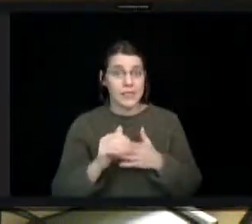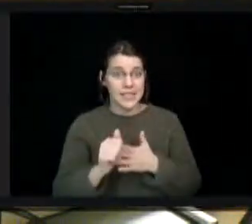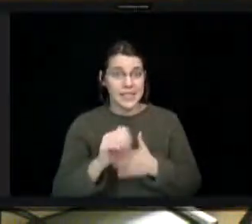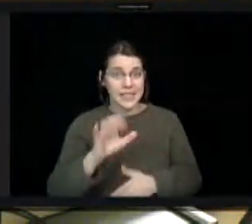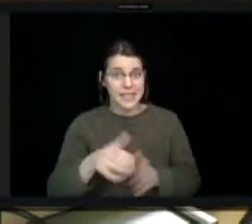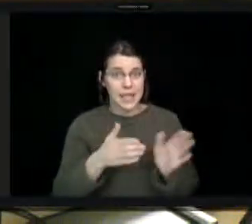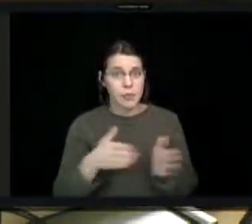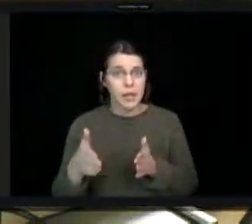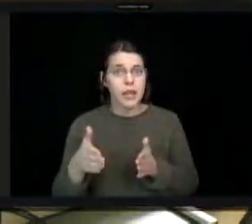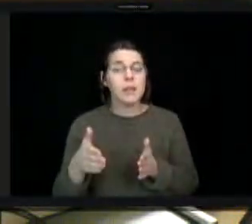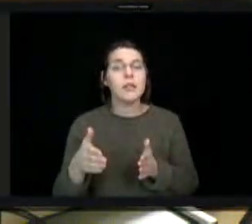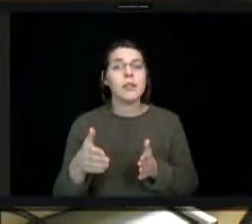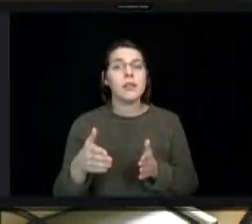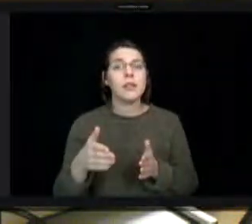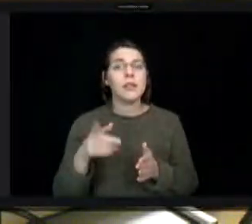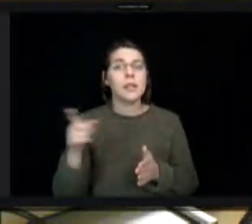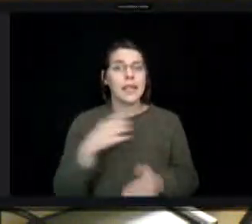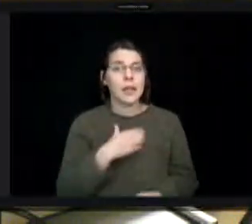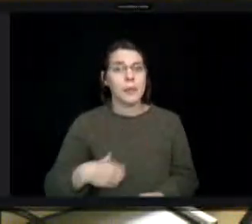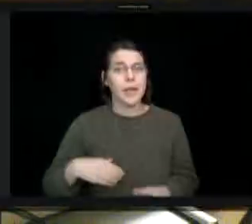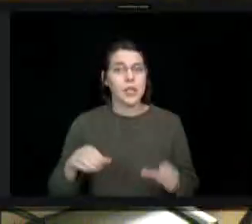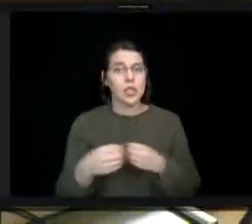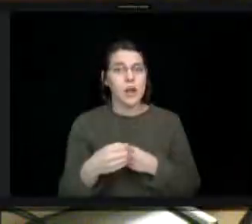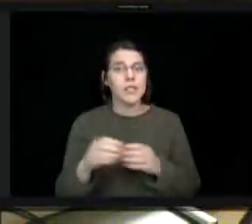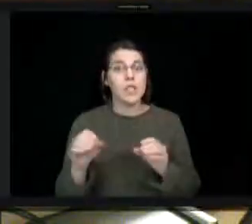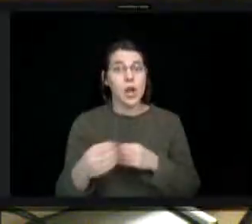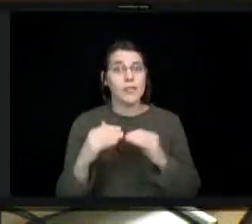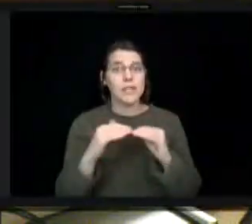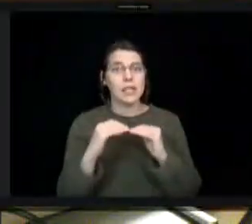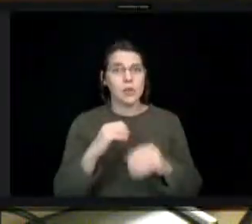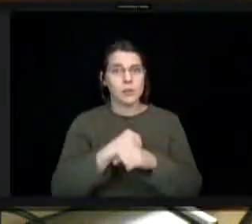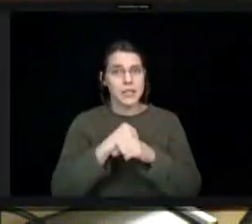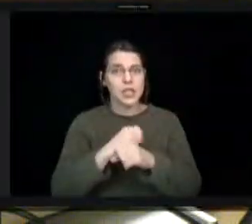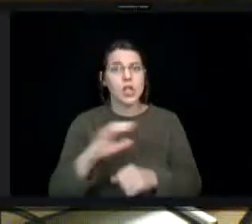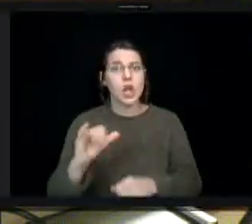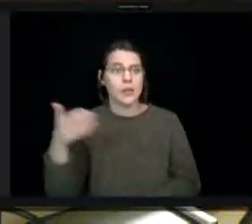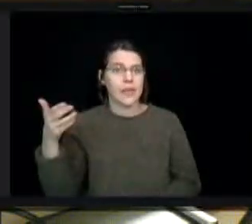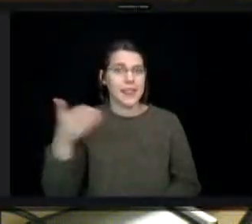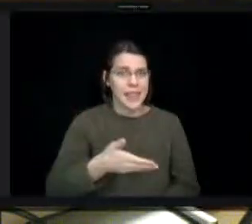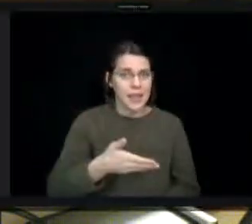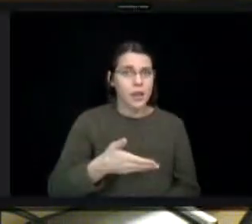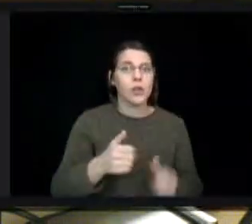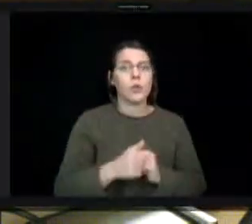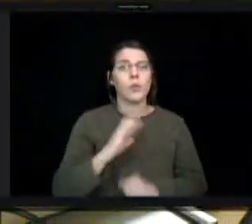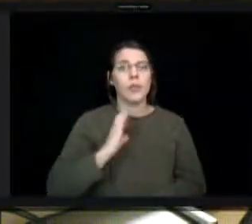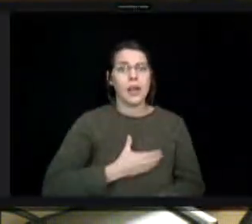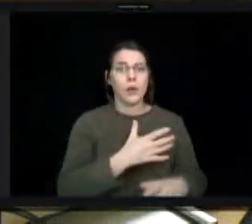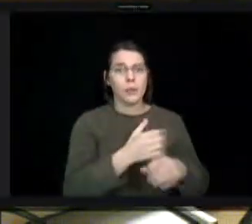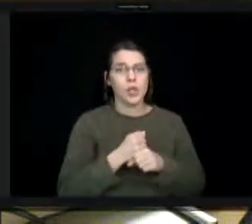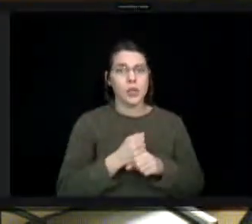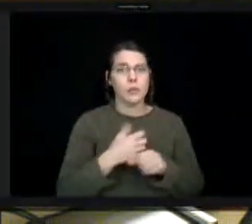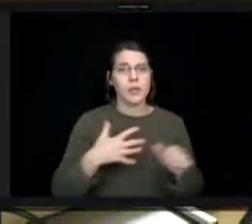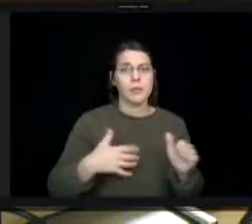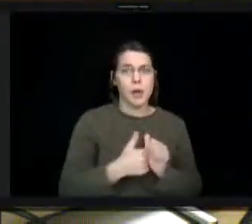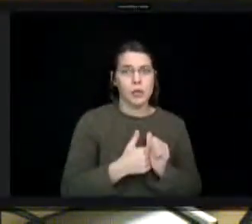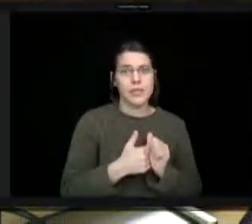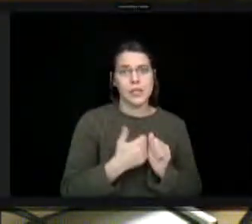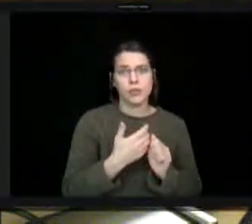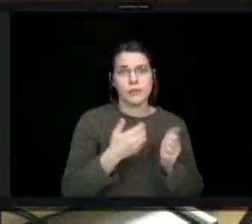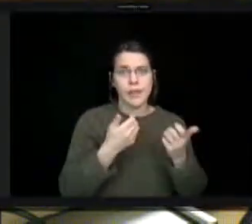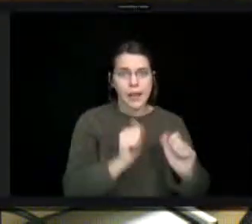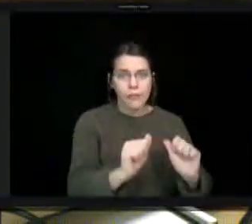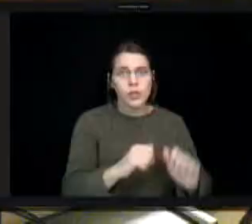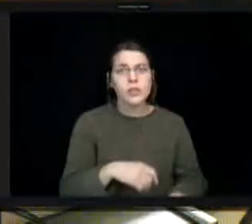plan out of the mayor's office, Office of Equal Protection, is also at the table with our procurement modernization efforts. So they